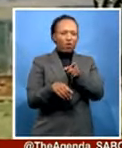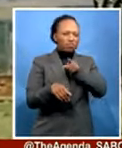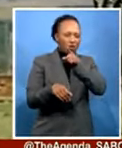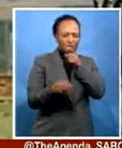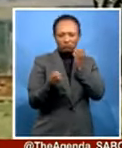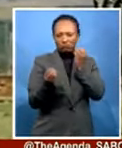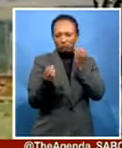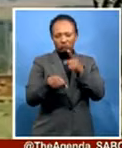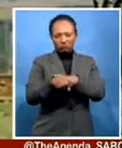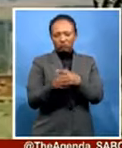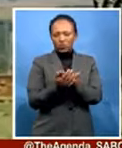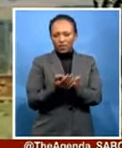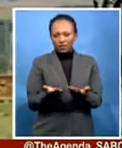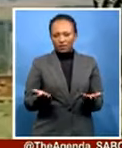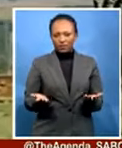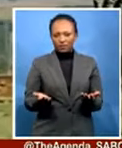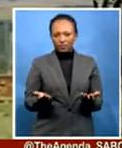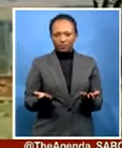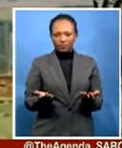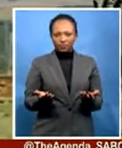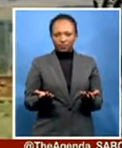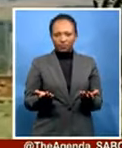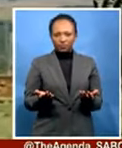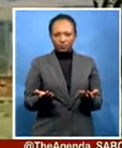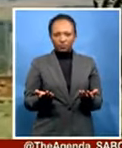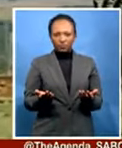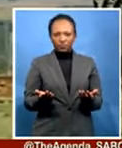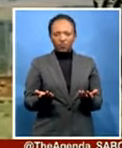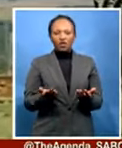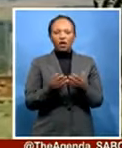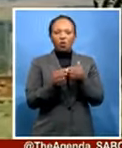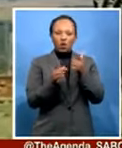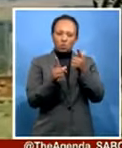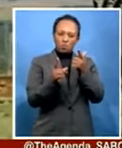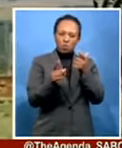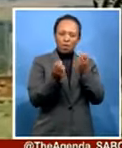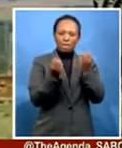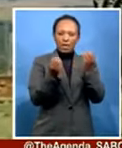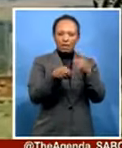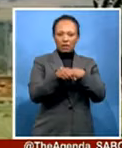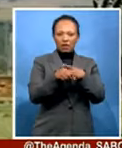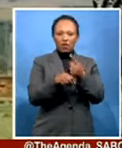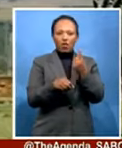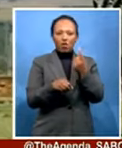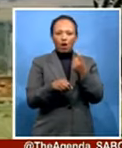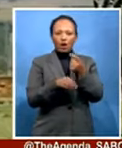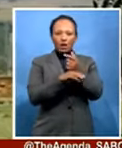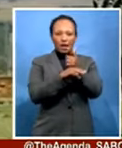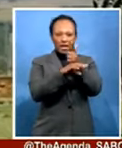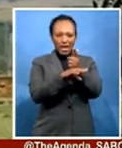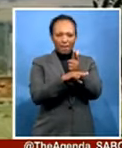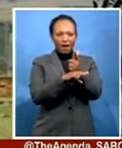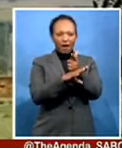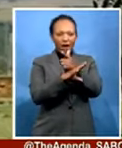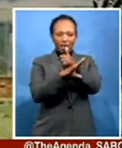it, a couple of people make some money out of it. But if you shoot it with a camera and people keep coming back to see these beautiful animals,